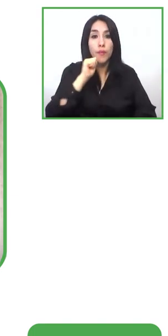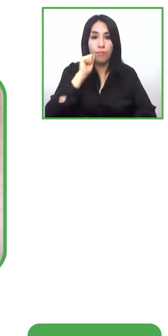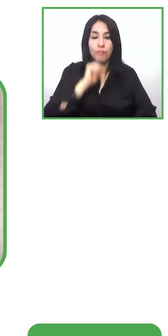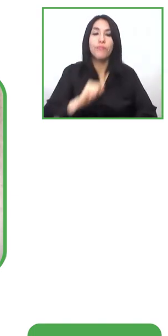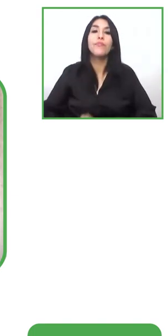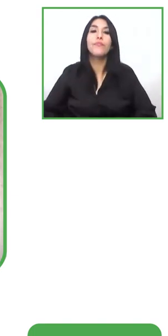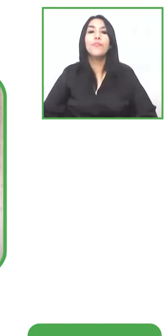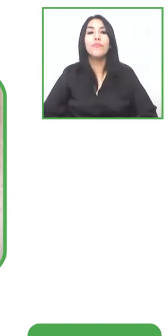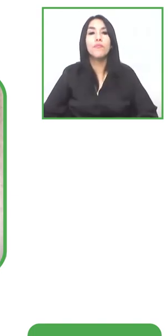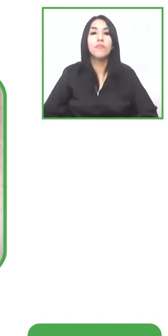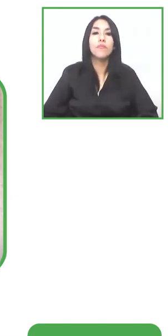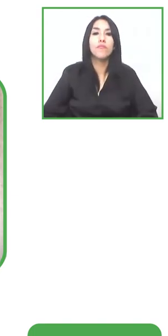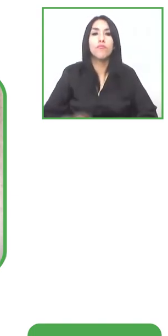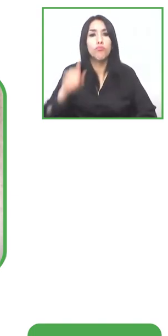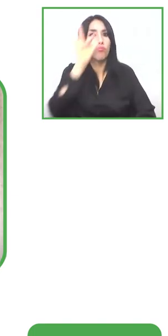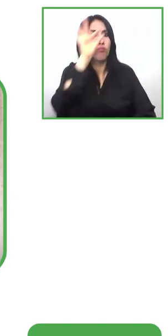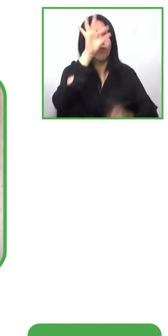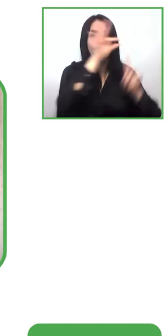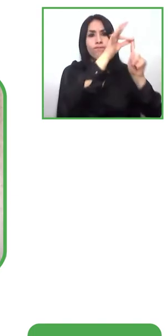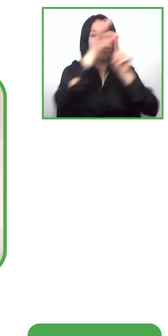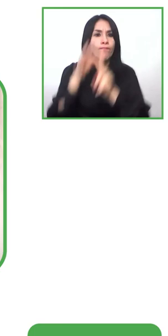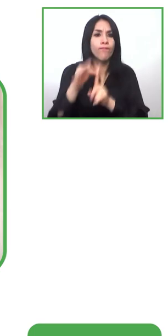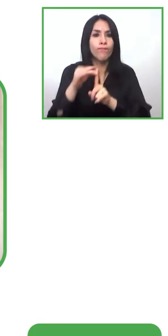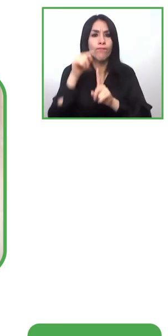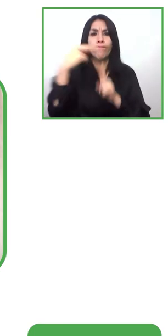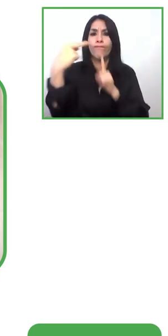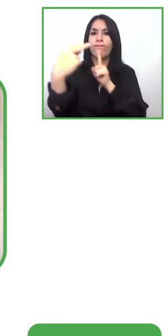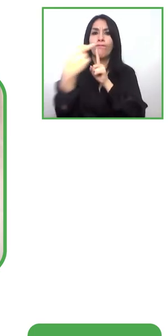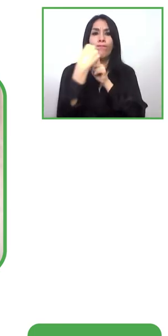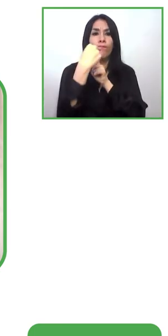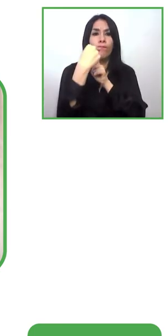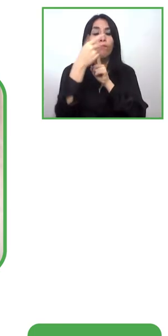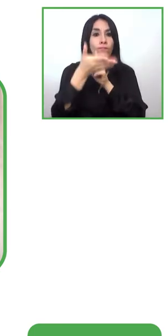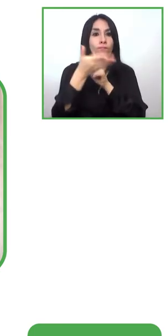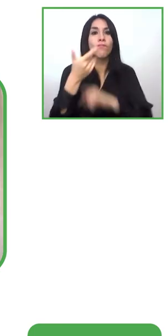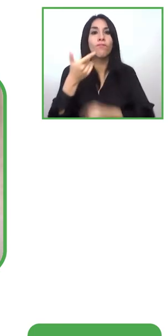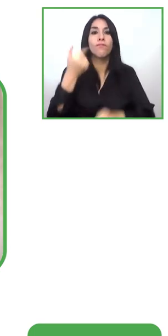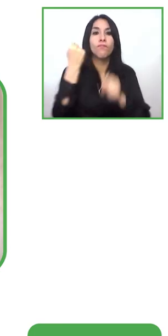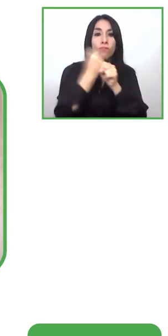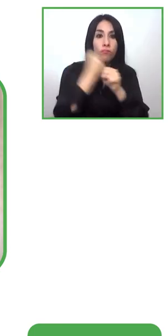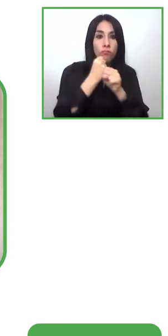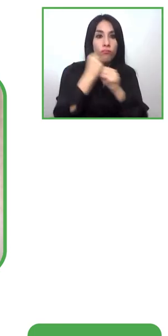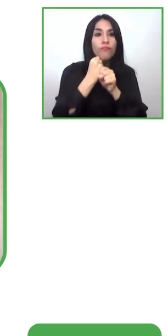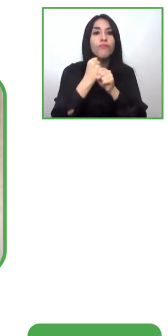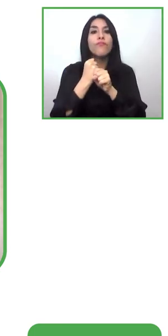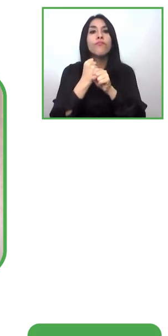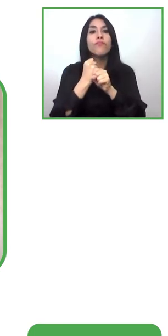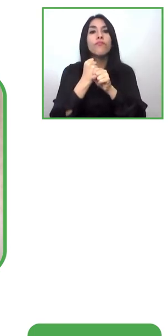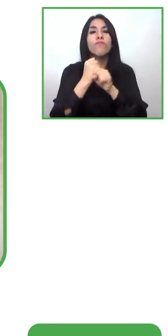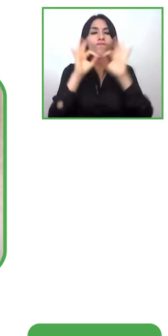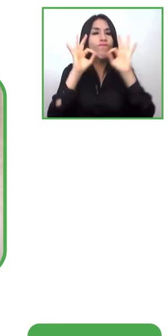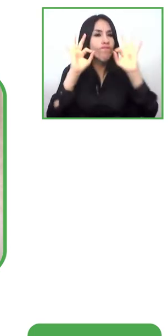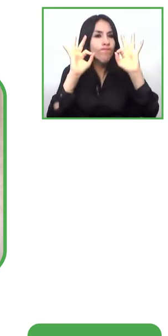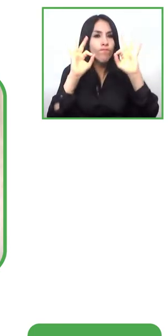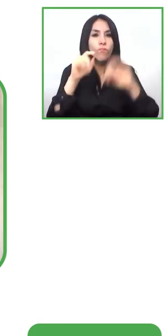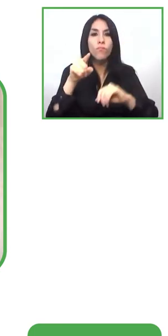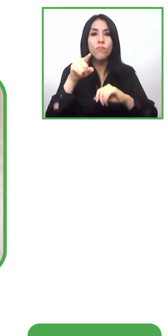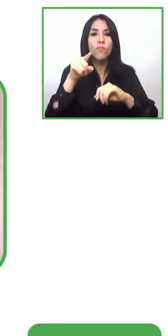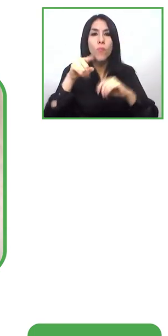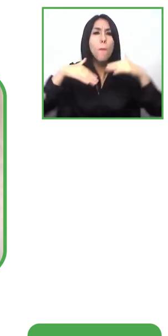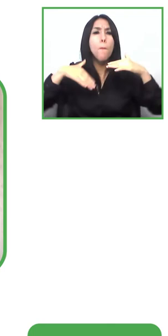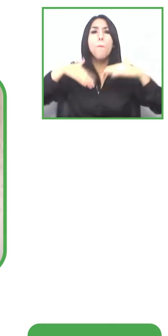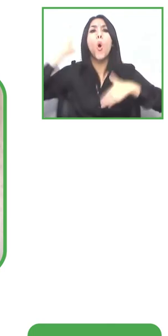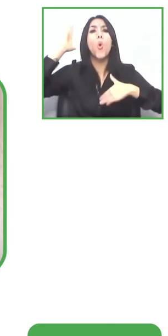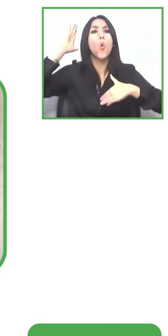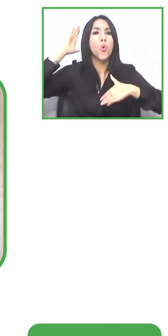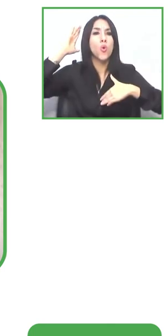is able to perform with excellence. And so one of the main ways we do this specifically with our female staff is by putting